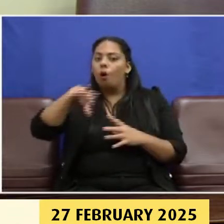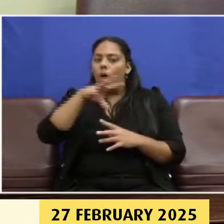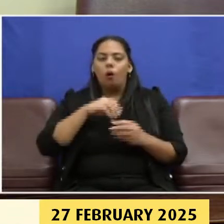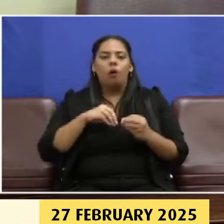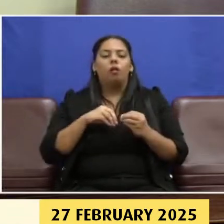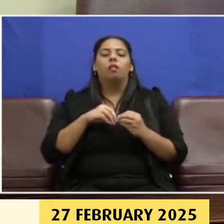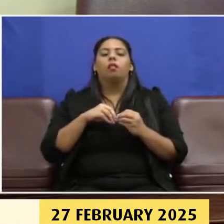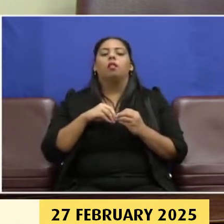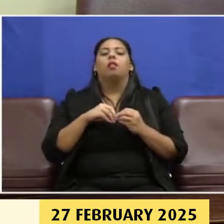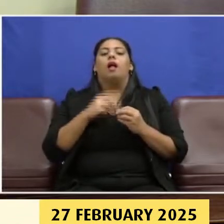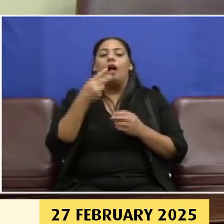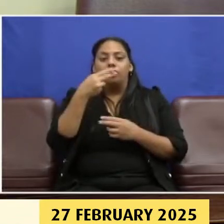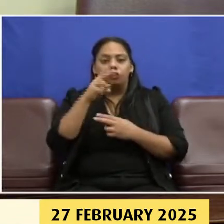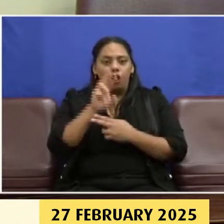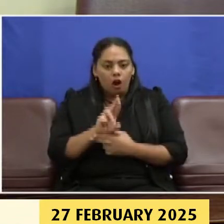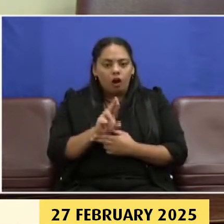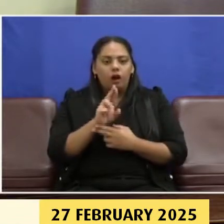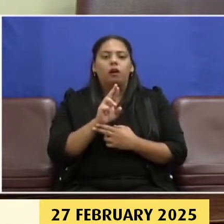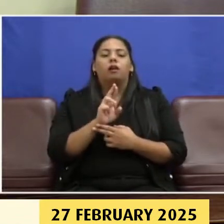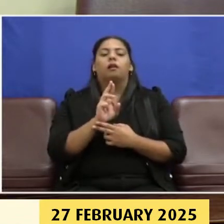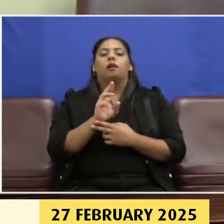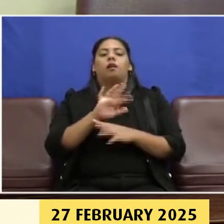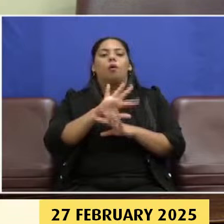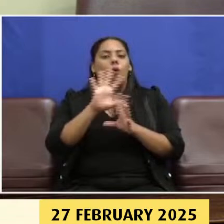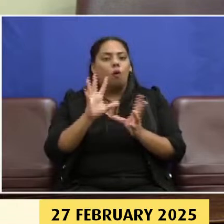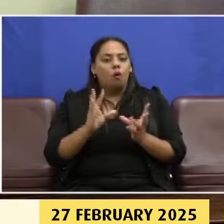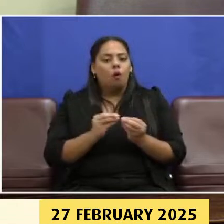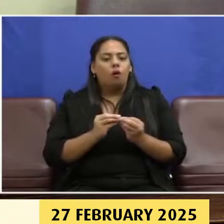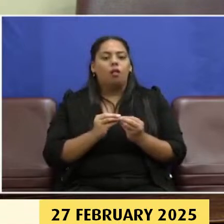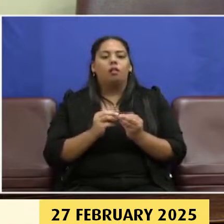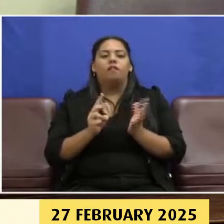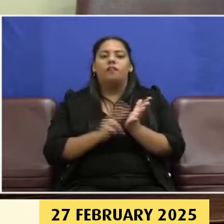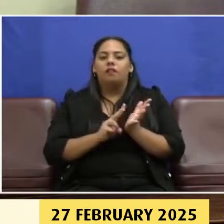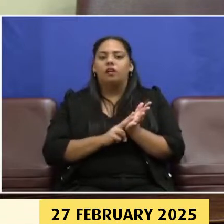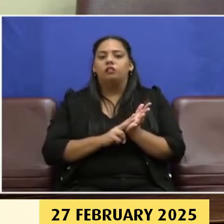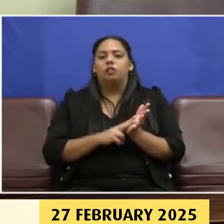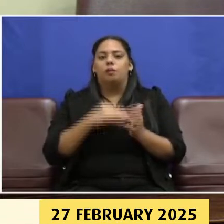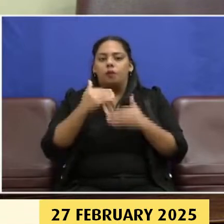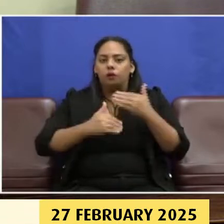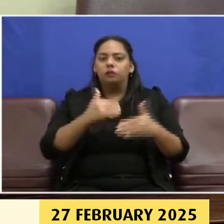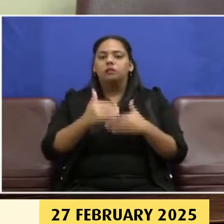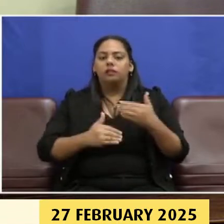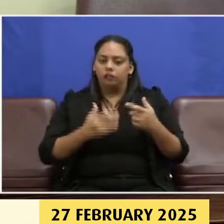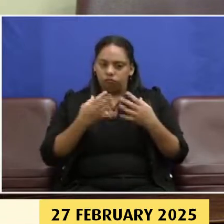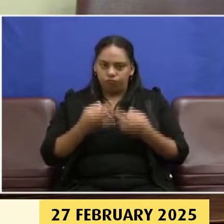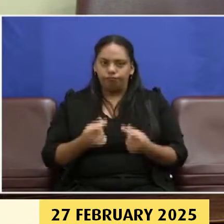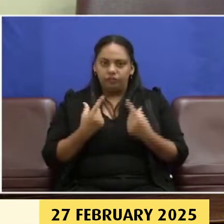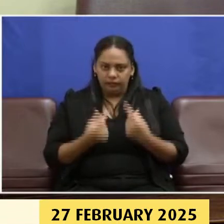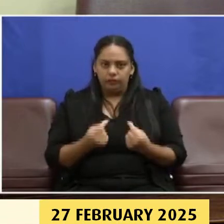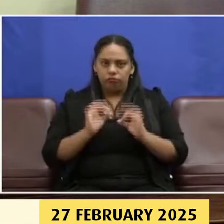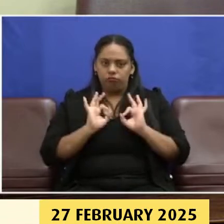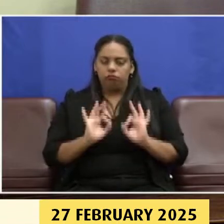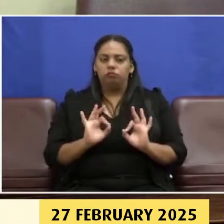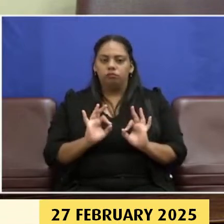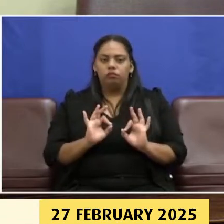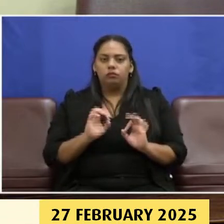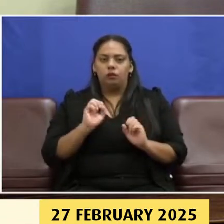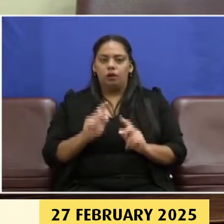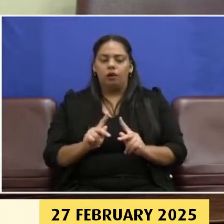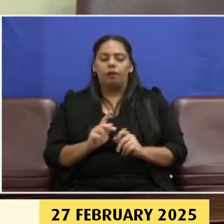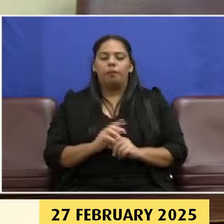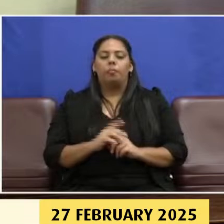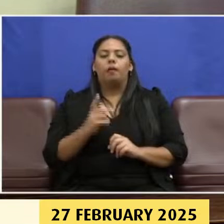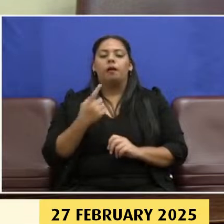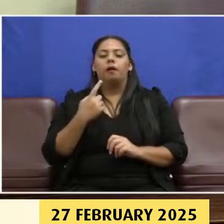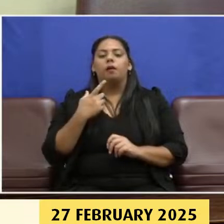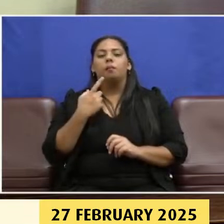completed. And I wanted to just make that clear as we proceed this morning, just to put it on record. Having said